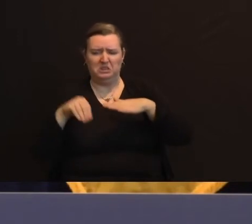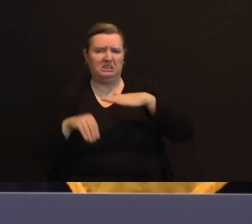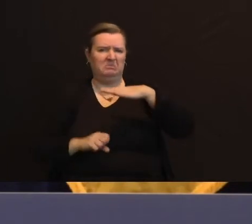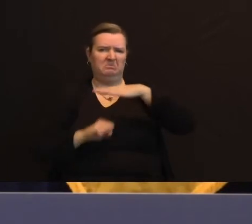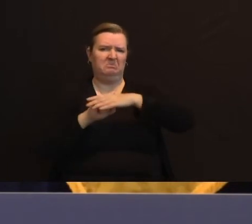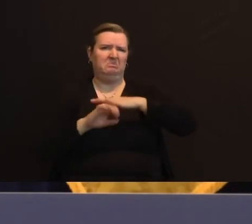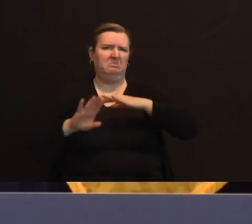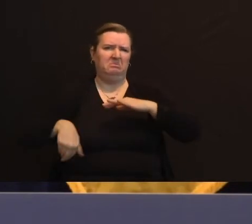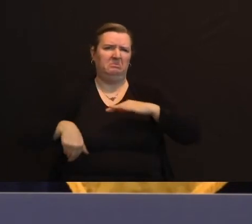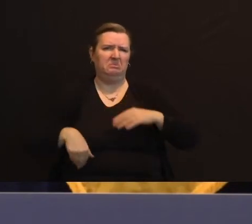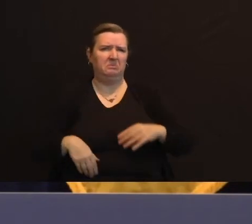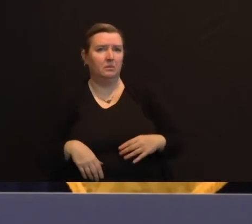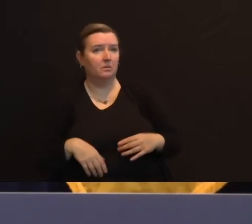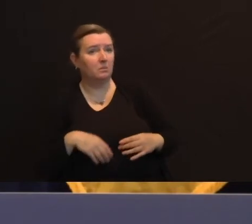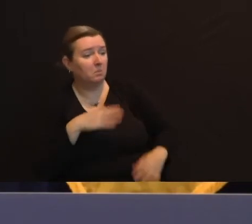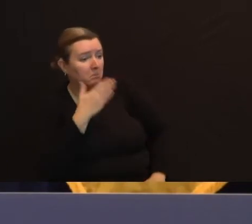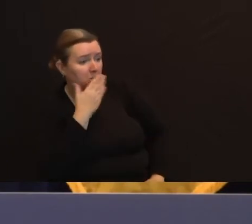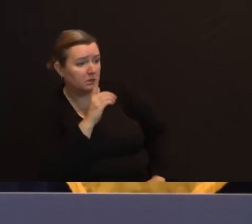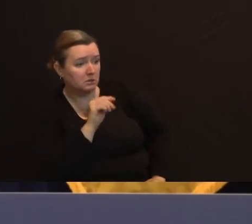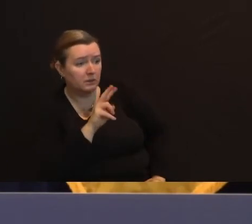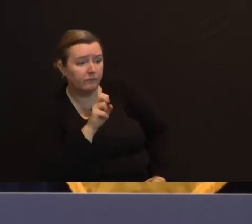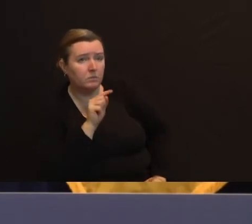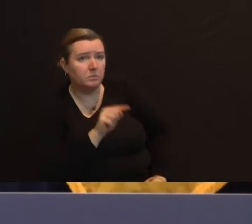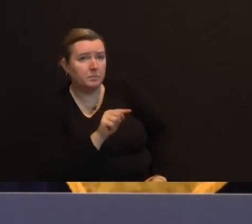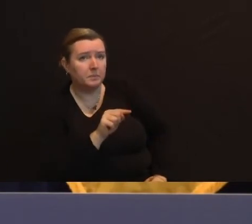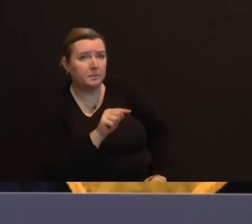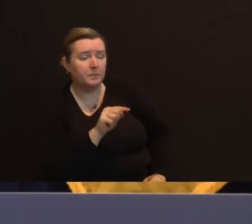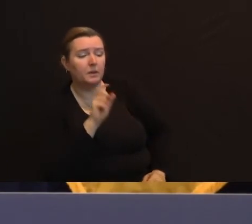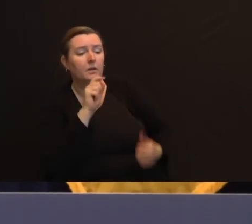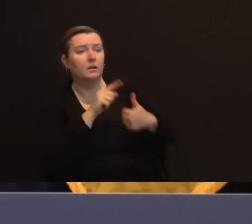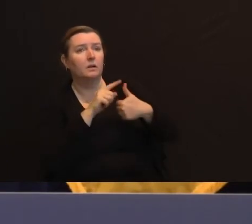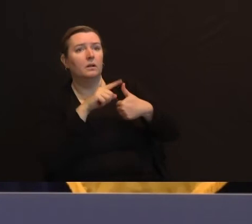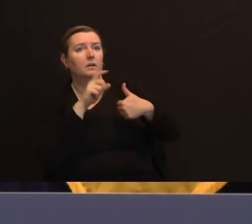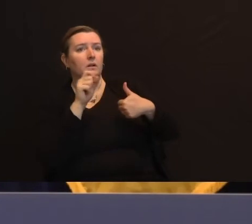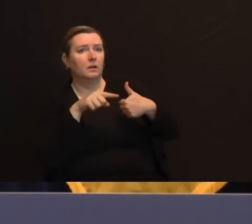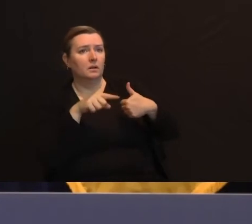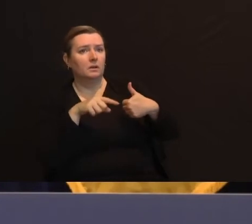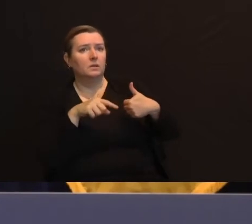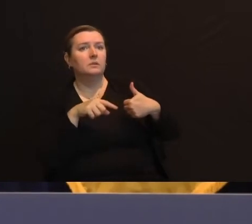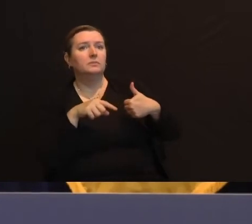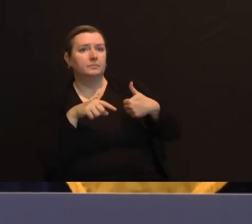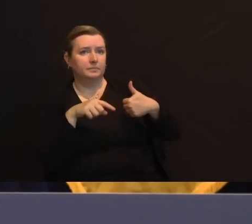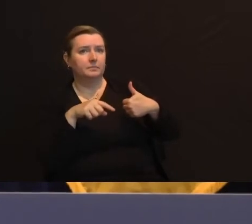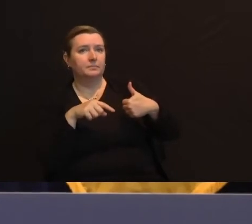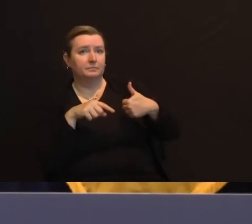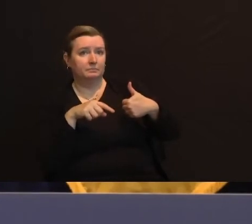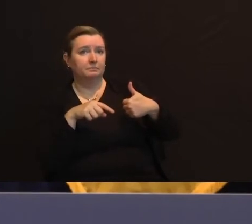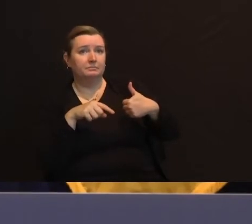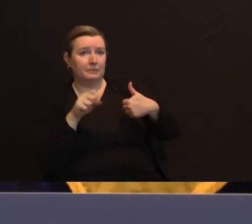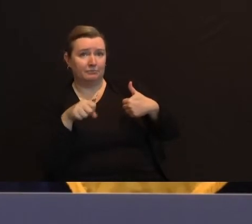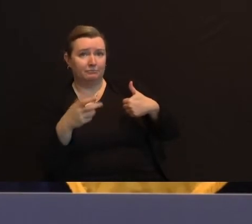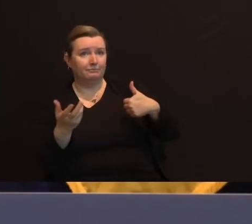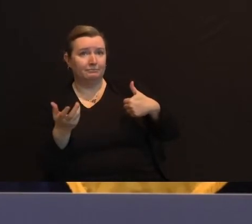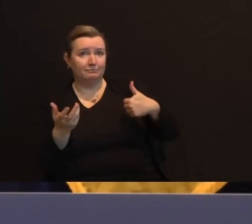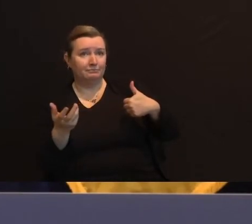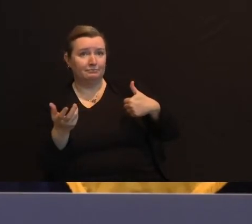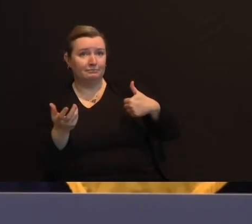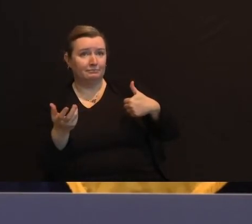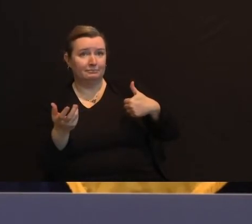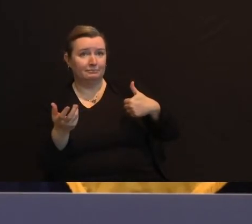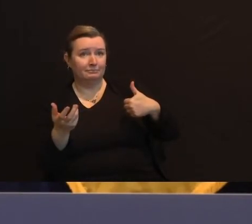Thank you, Dave. I mean, on the first one, yes, and all options are on the table. In other words, if we